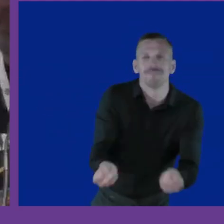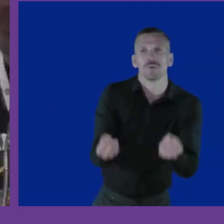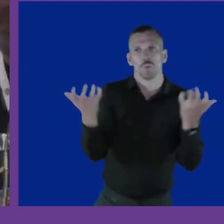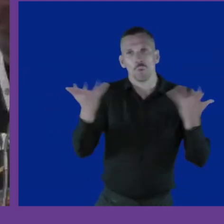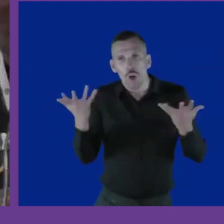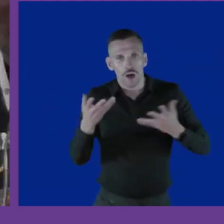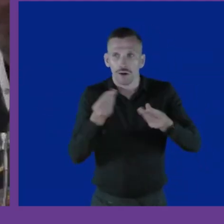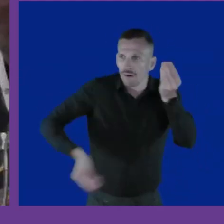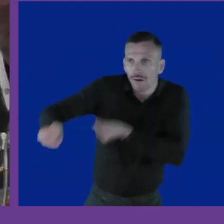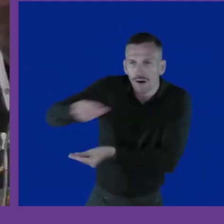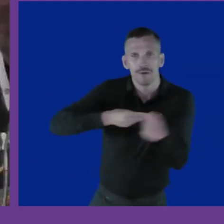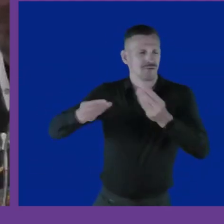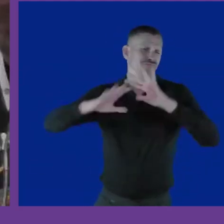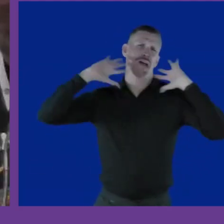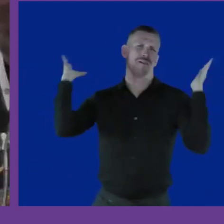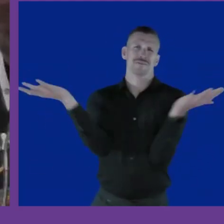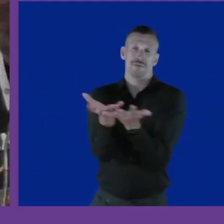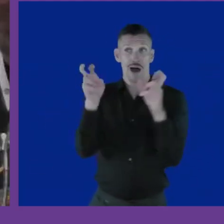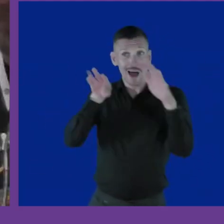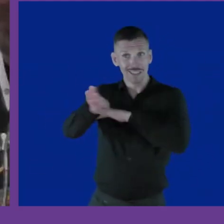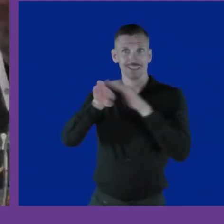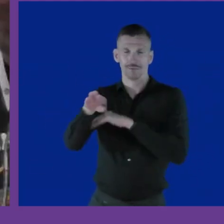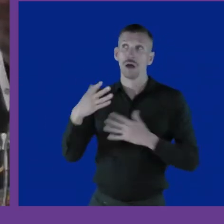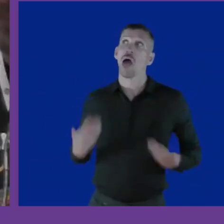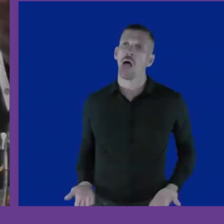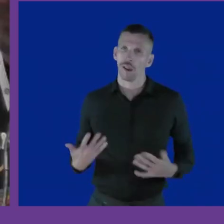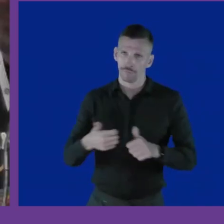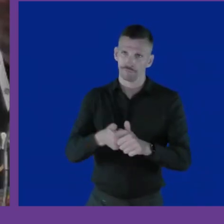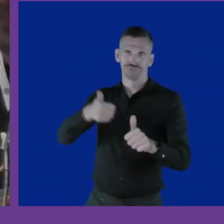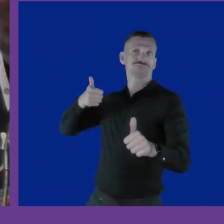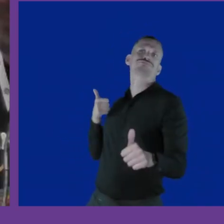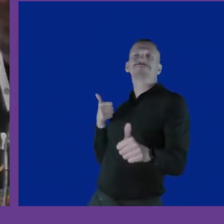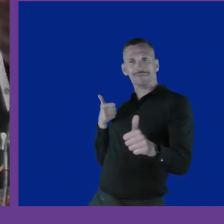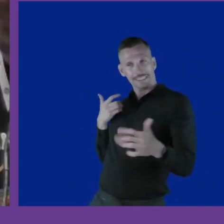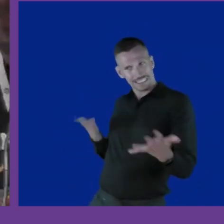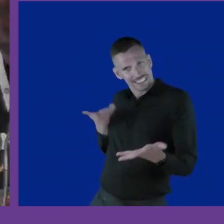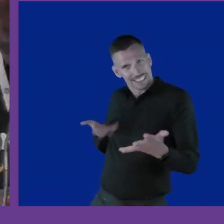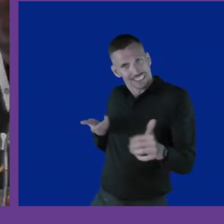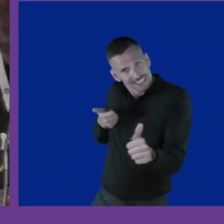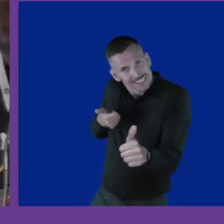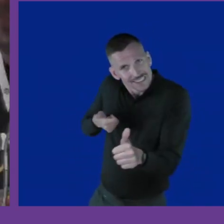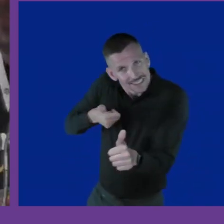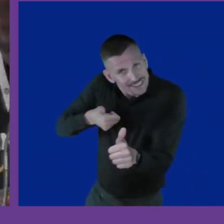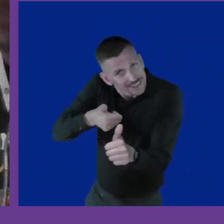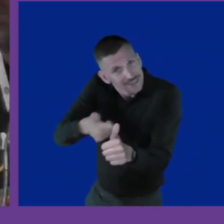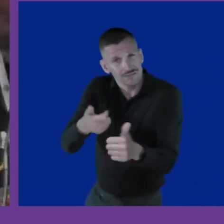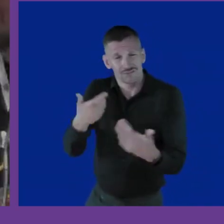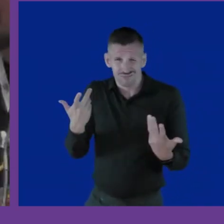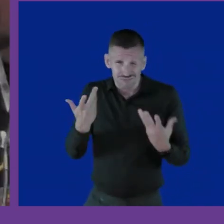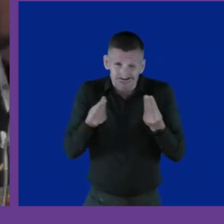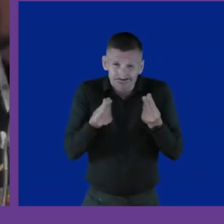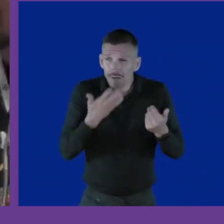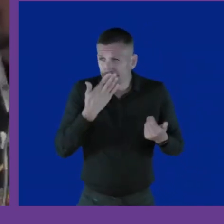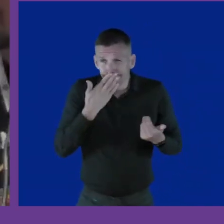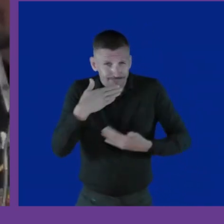becoming very much accessibility focused. It's not actually that hard, you know, really. If once you get the